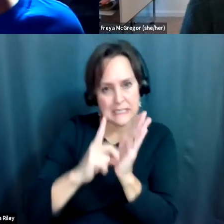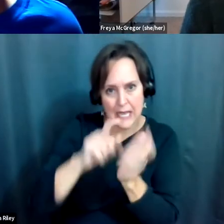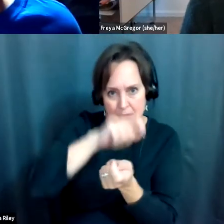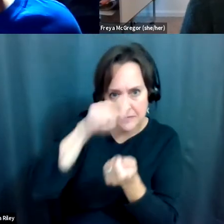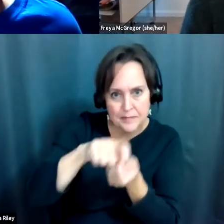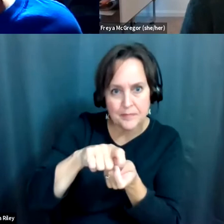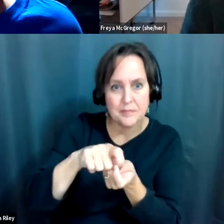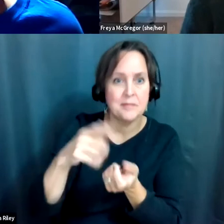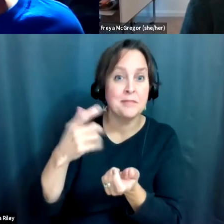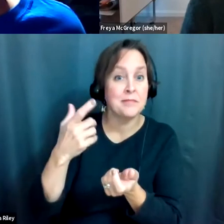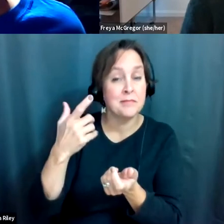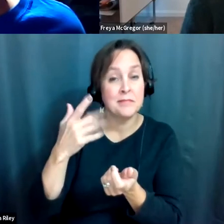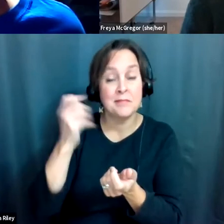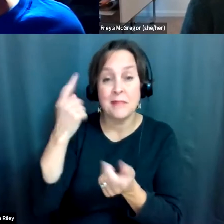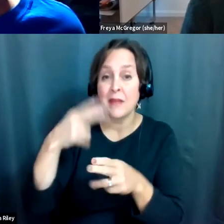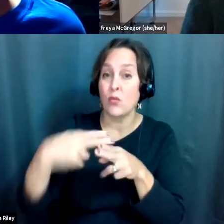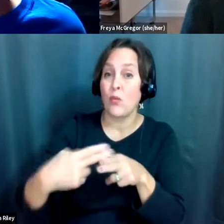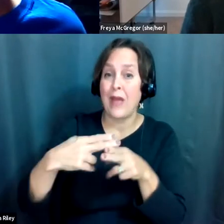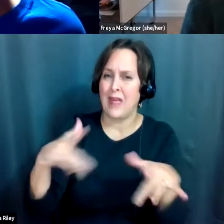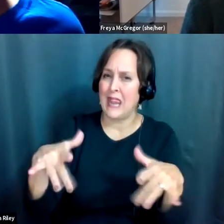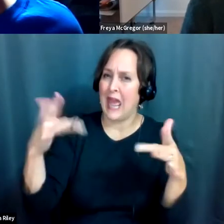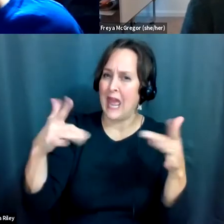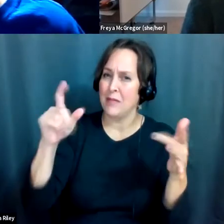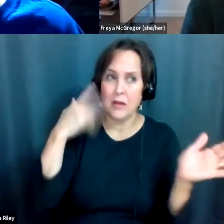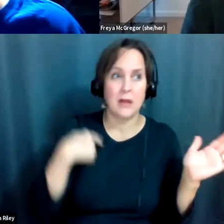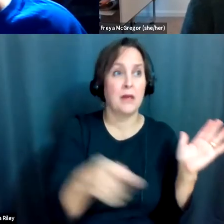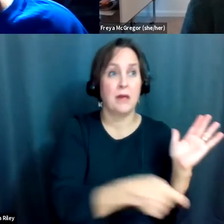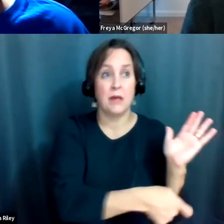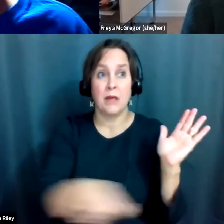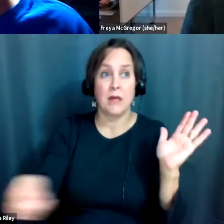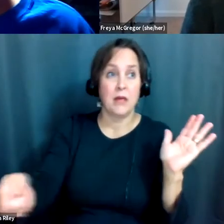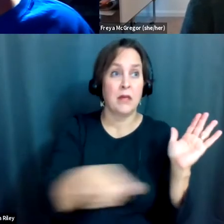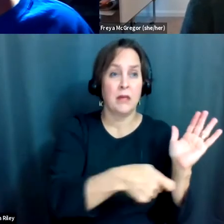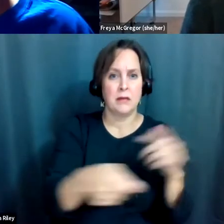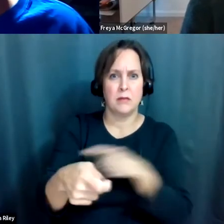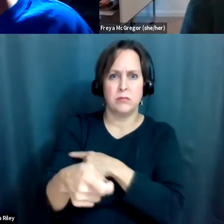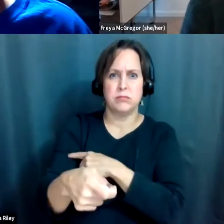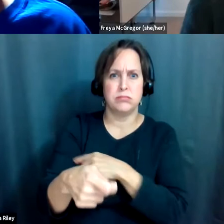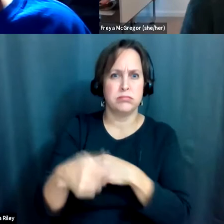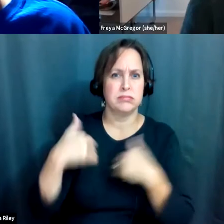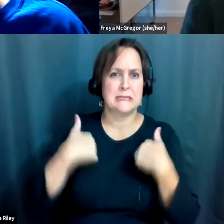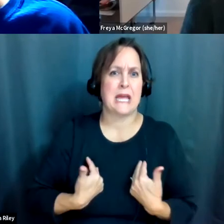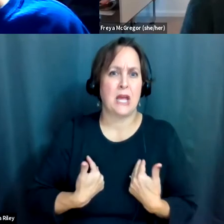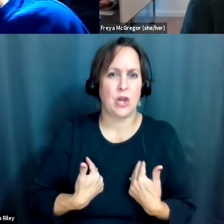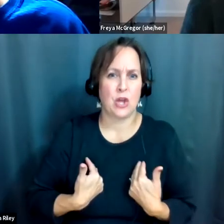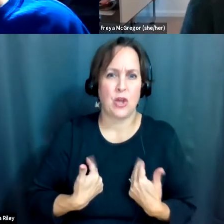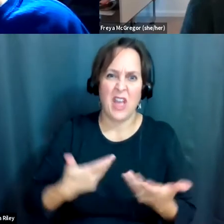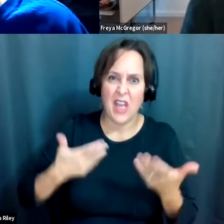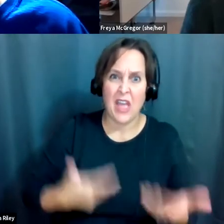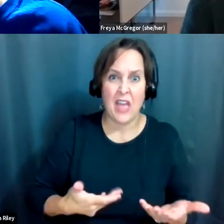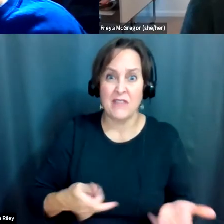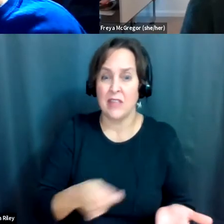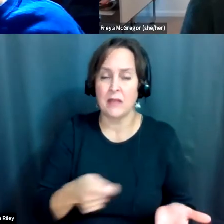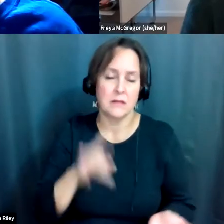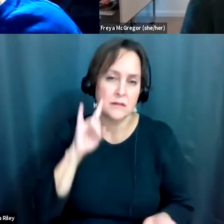very lightweight. If you're going to be swinging it for an hour at a time, as you walk along, you don't want something that's going to be heavy and be a burden to